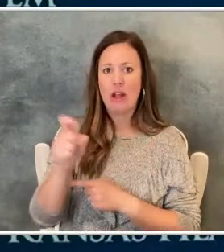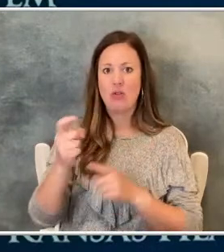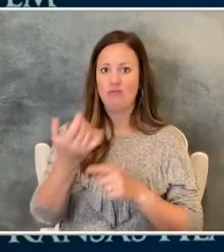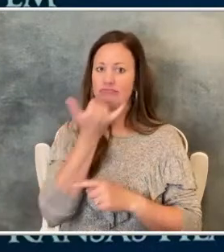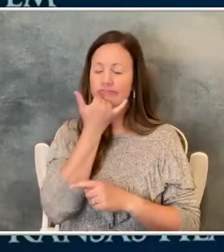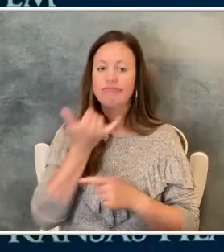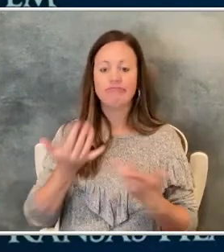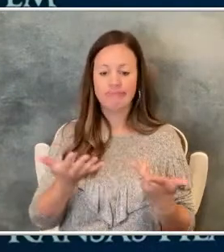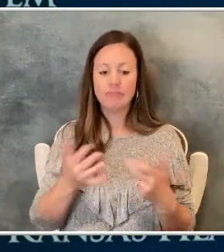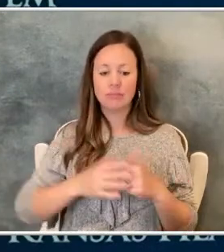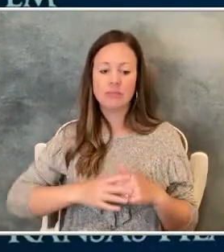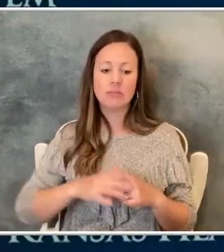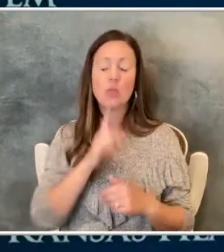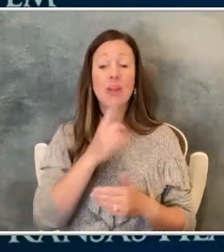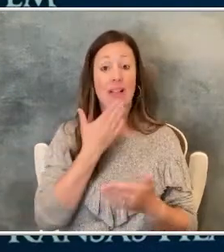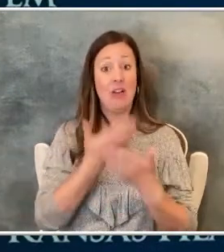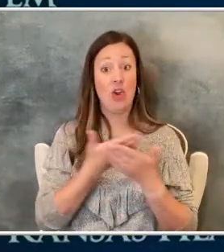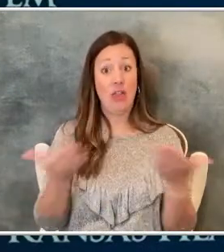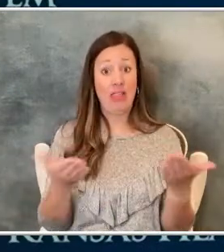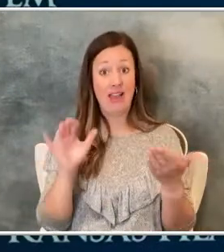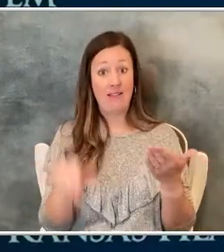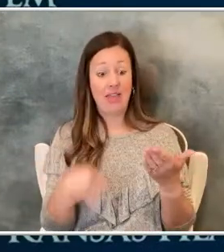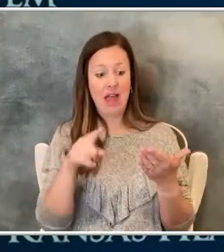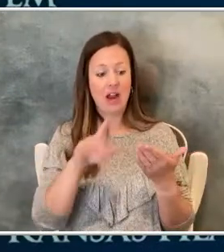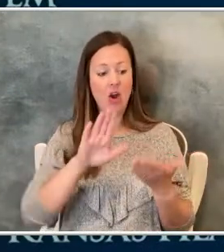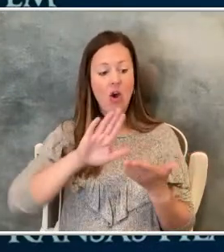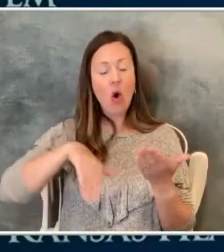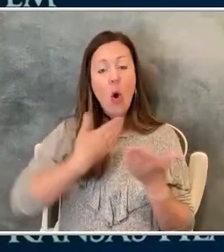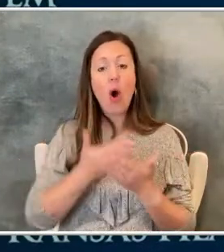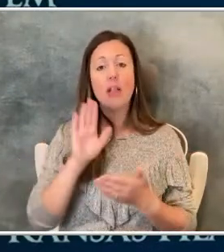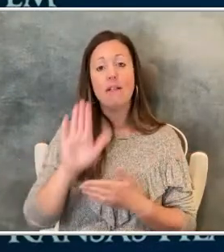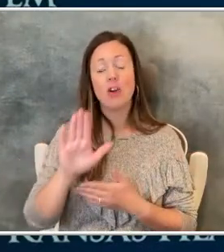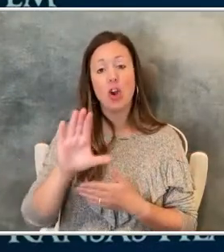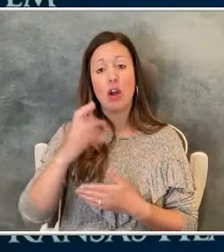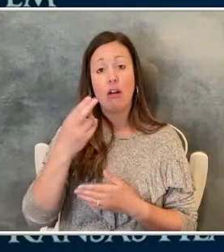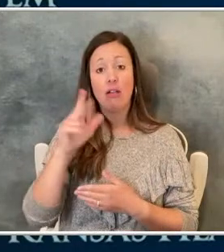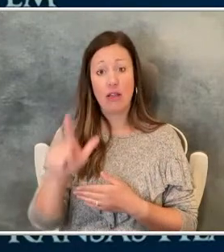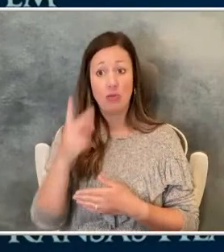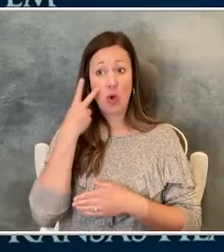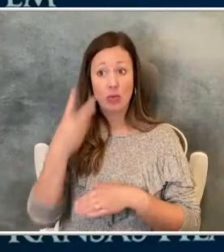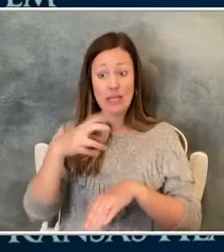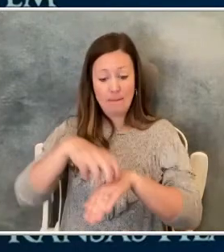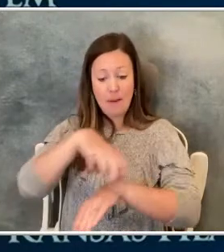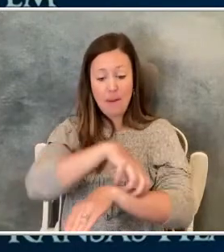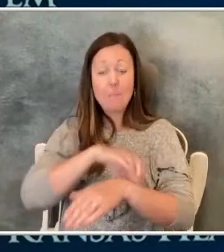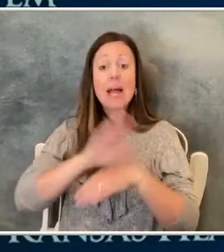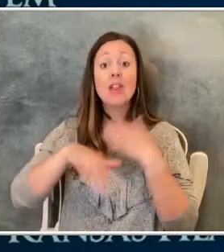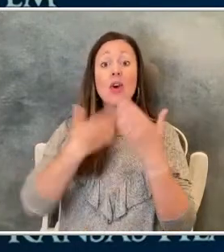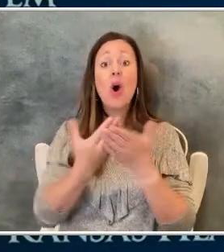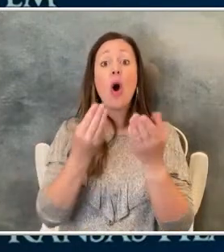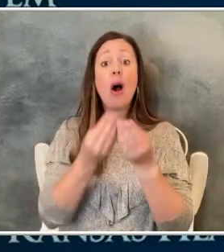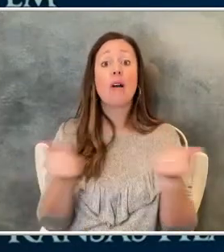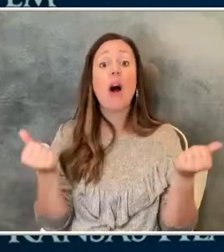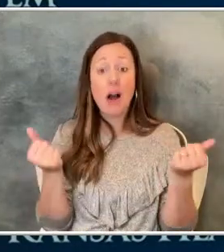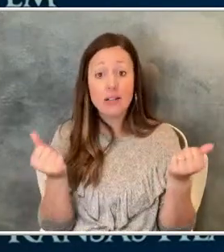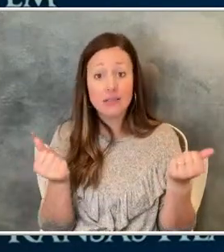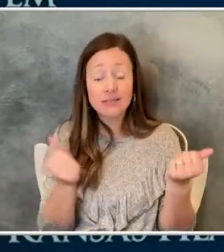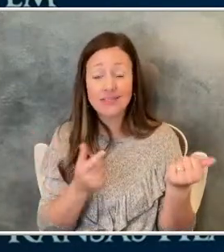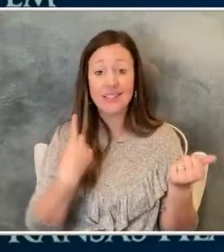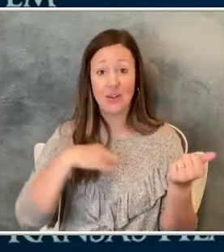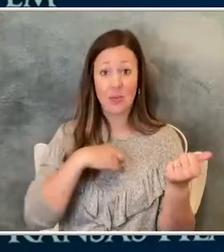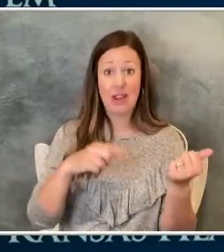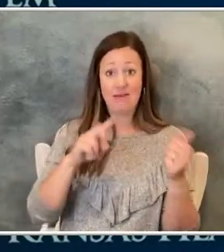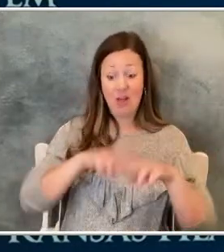video, is all of her xanthomas, those cholesterol plaques that you saw in her skin, they're all gone. Yeah. Since we've lowered her bad cholesterol, they've